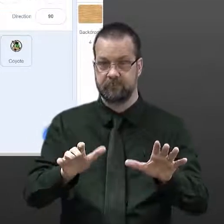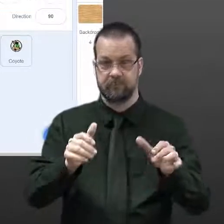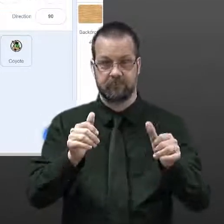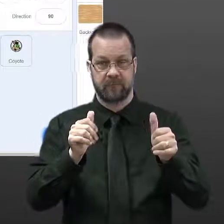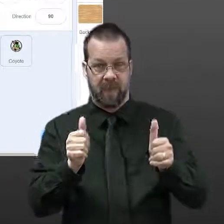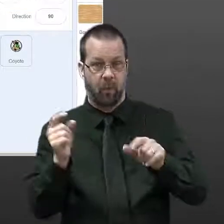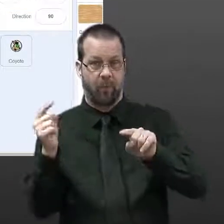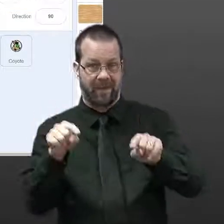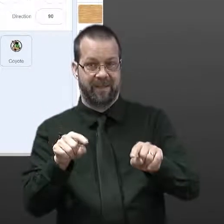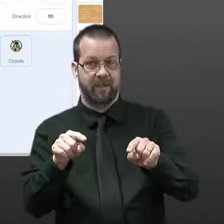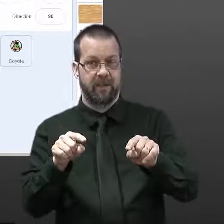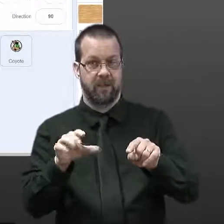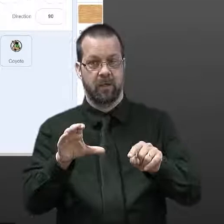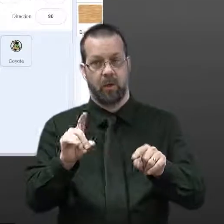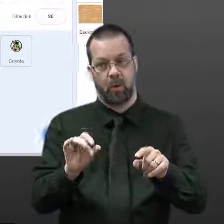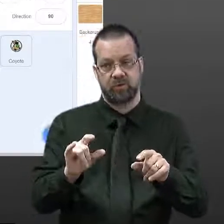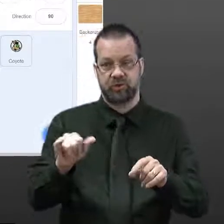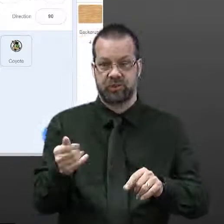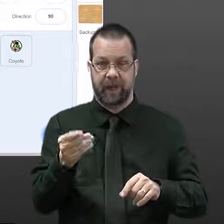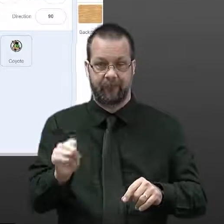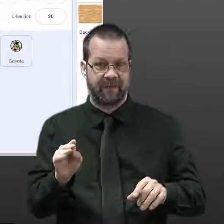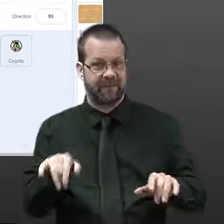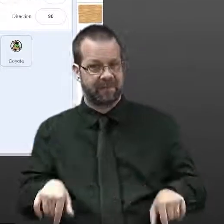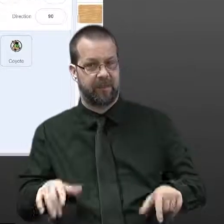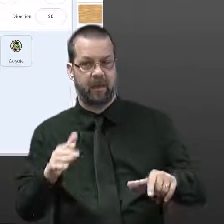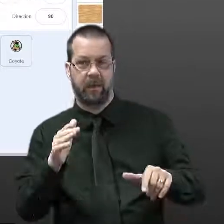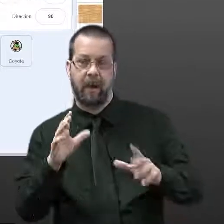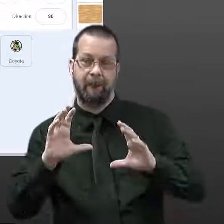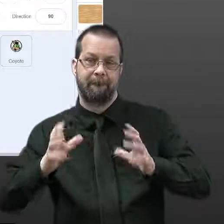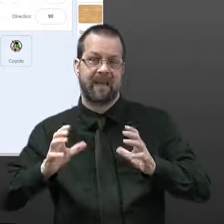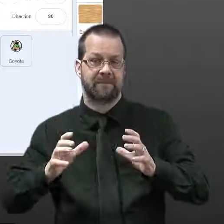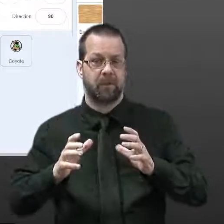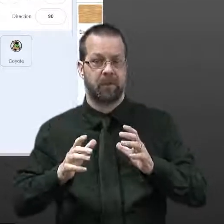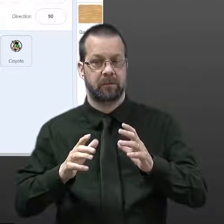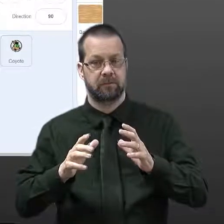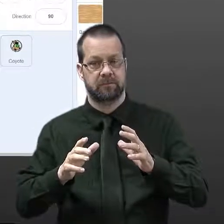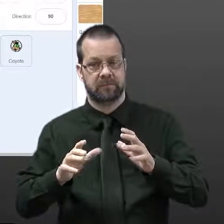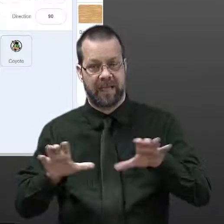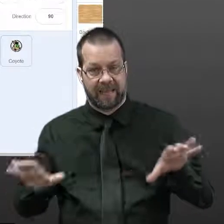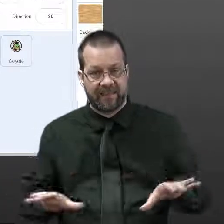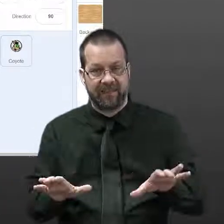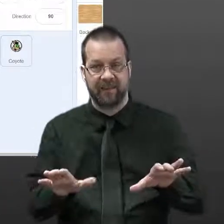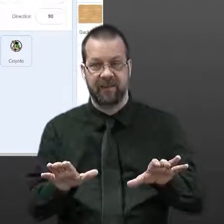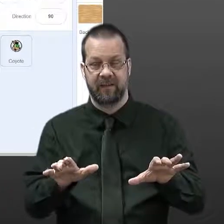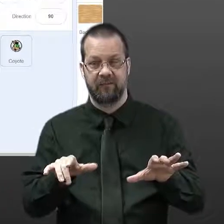Jam. I'm a lead instructor. This has been our basketball